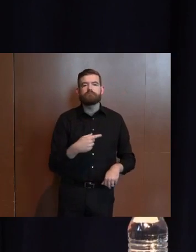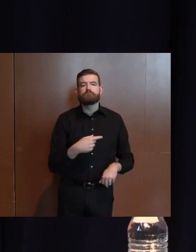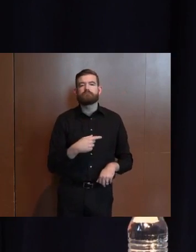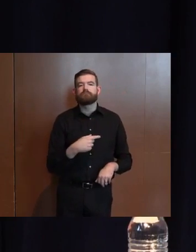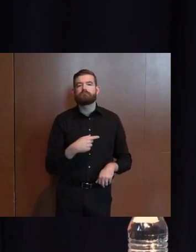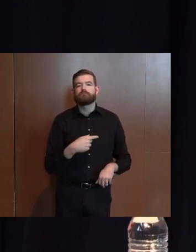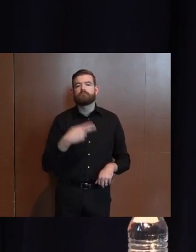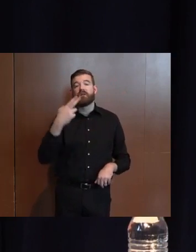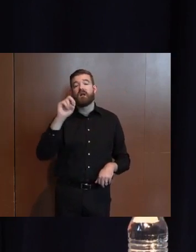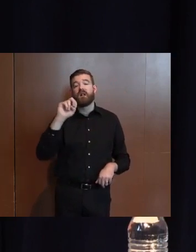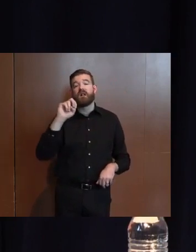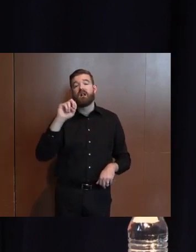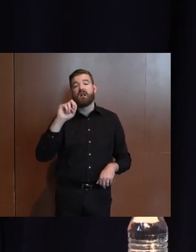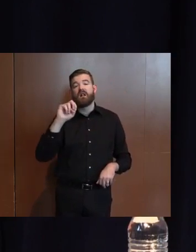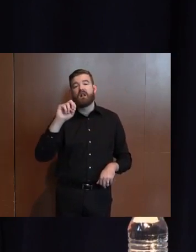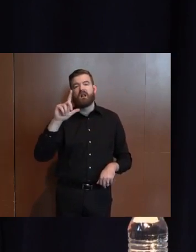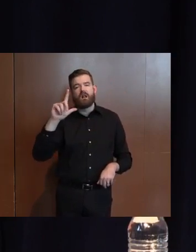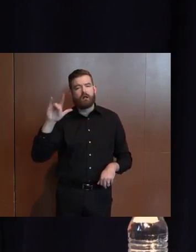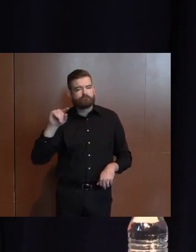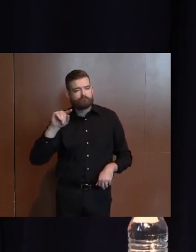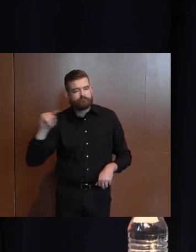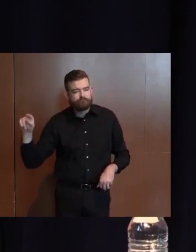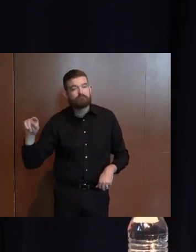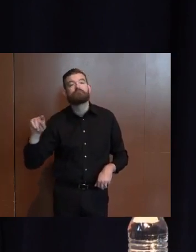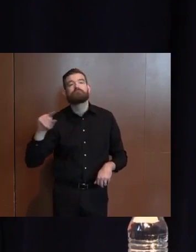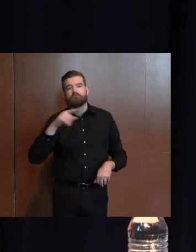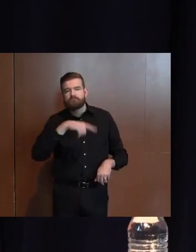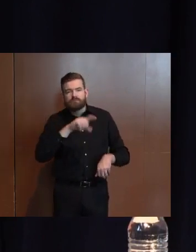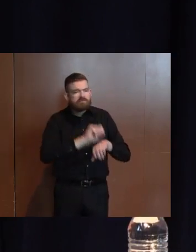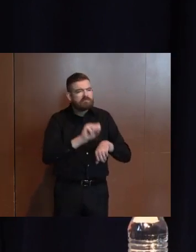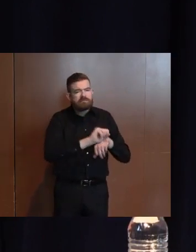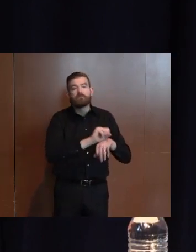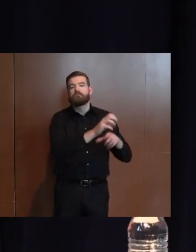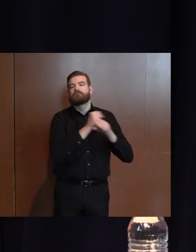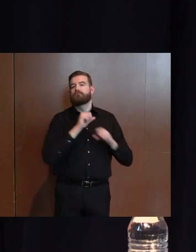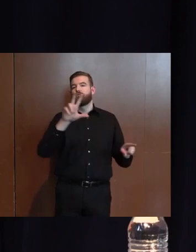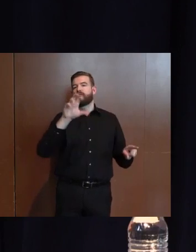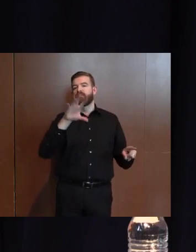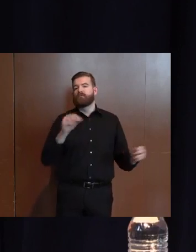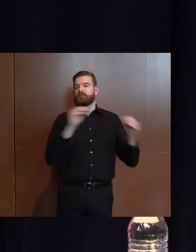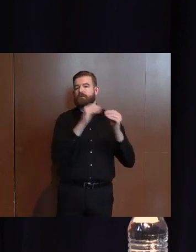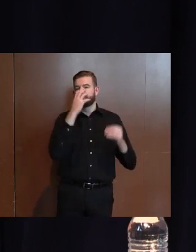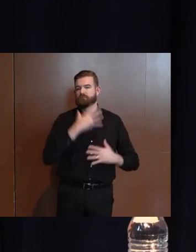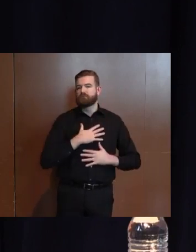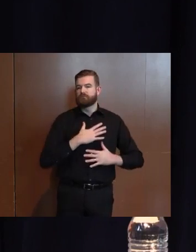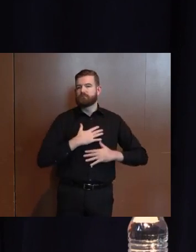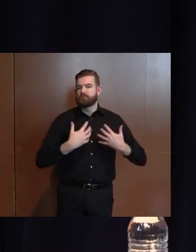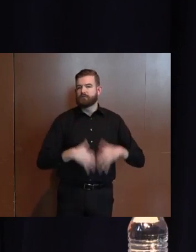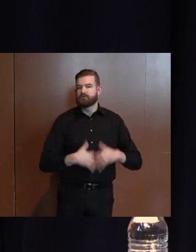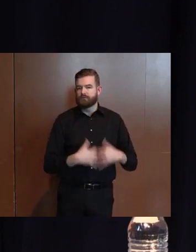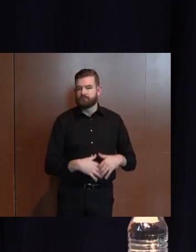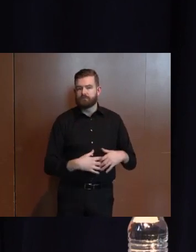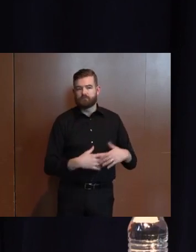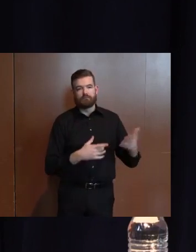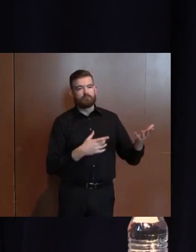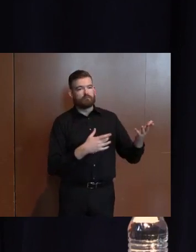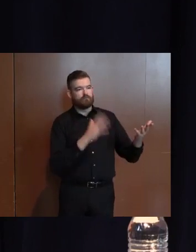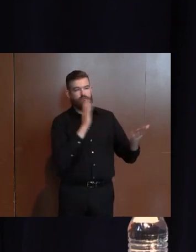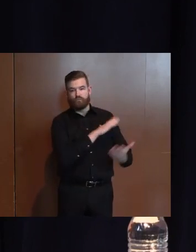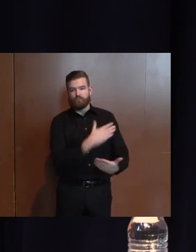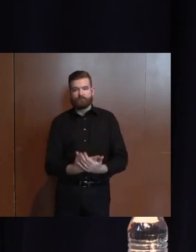secure 350 additional ventilators. And I understand that they're to be delivered today, and